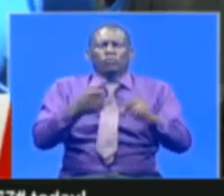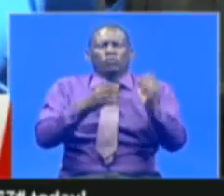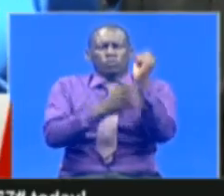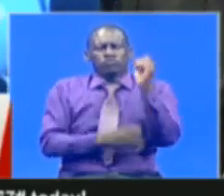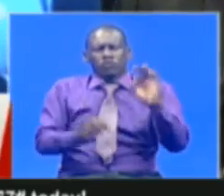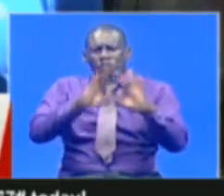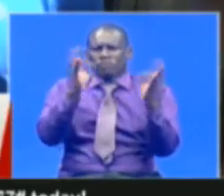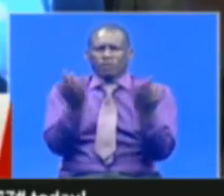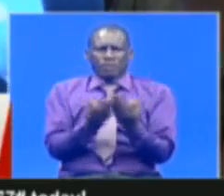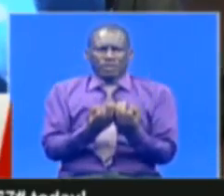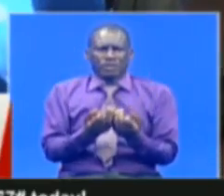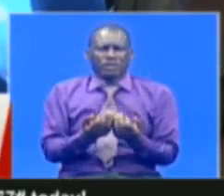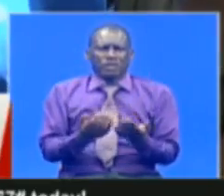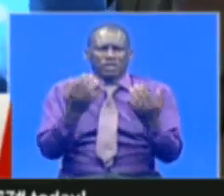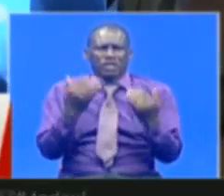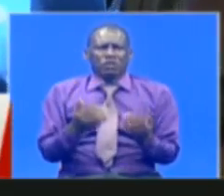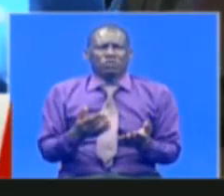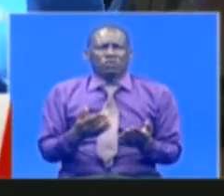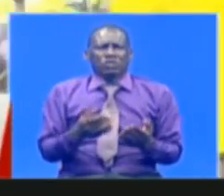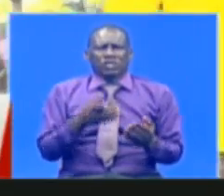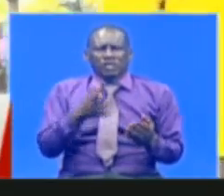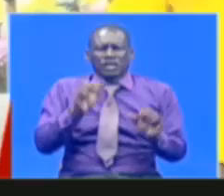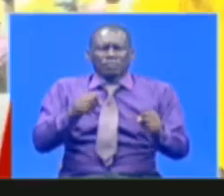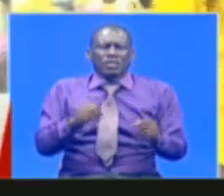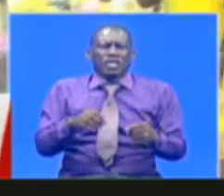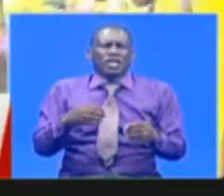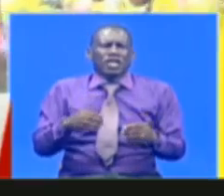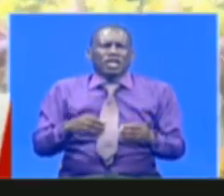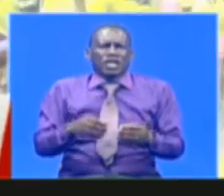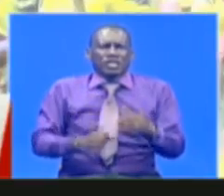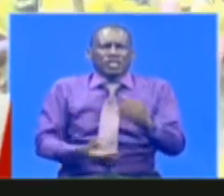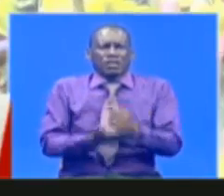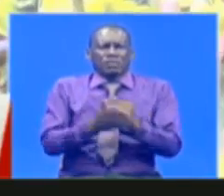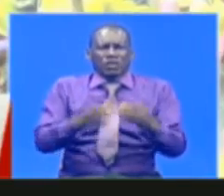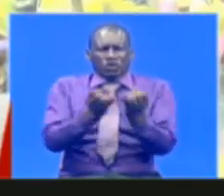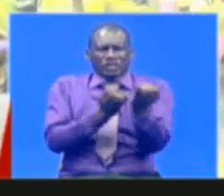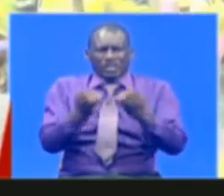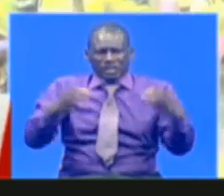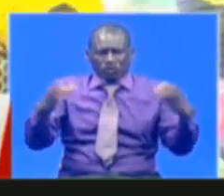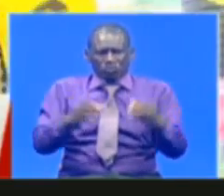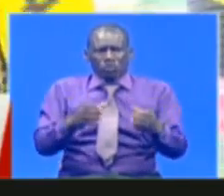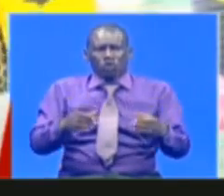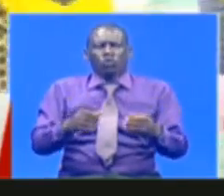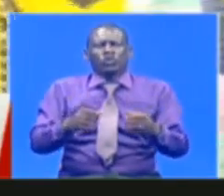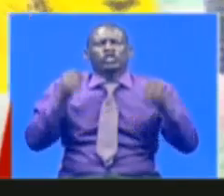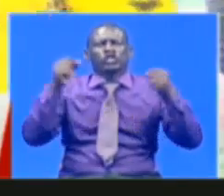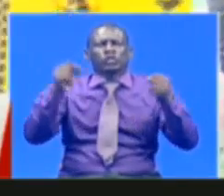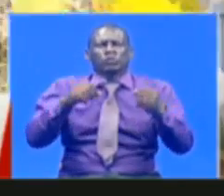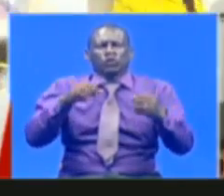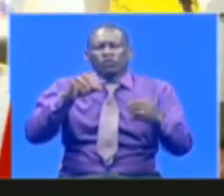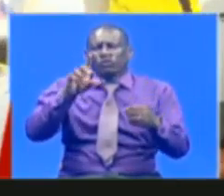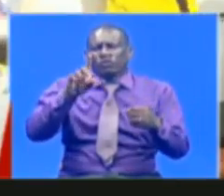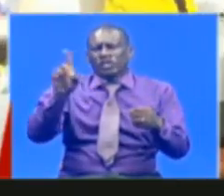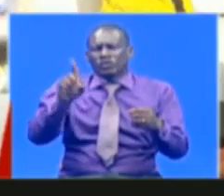so it will more or less be a charitable organization. On Saturday, the team was crowned as champions of Division 1 Zone A